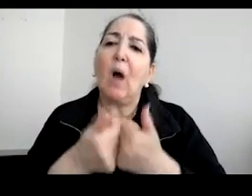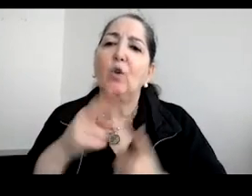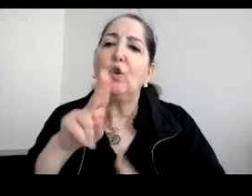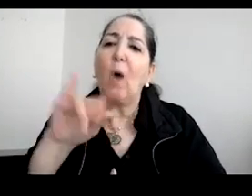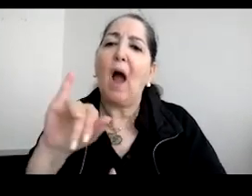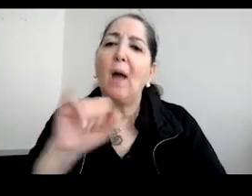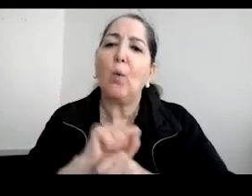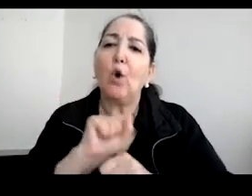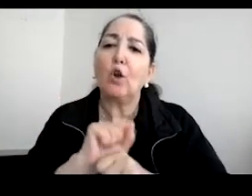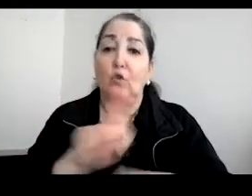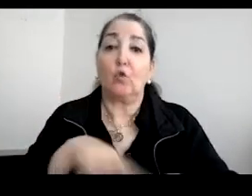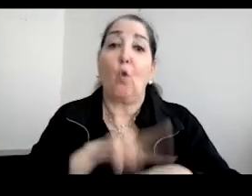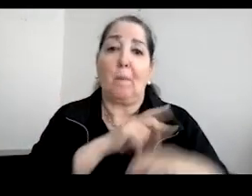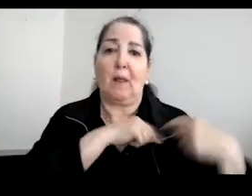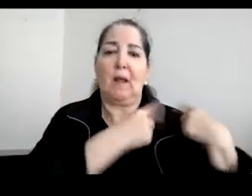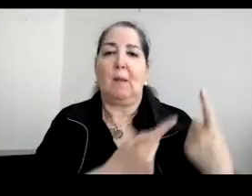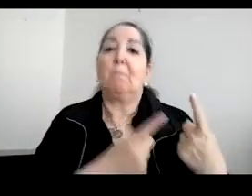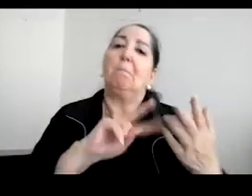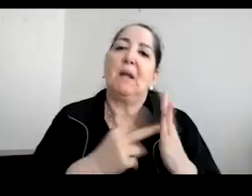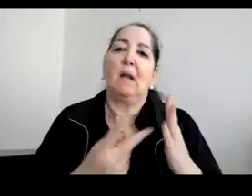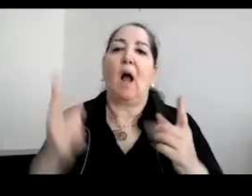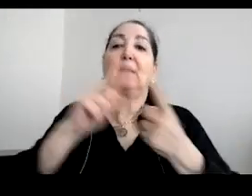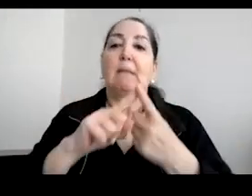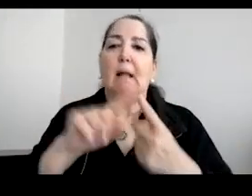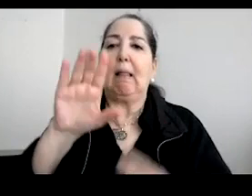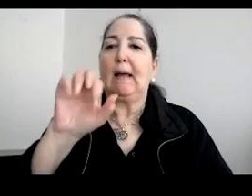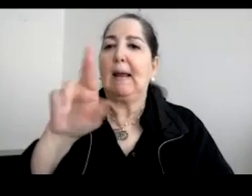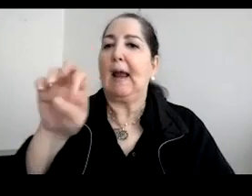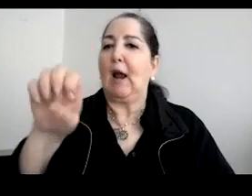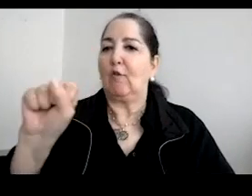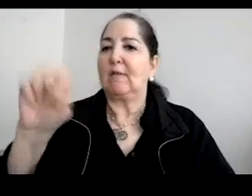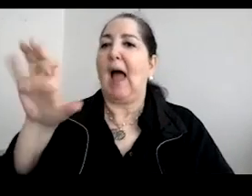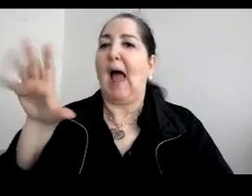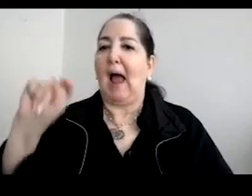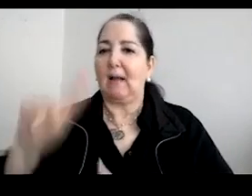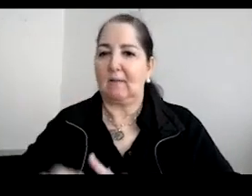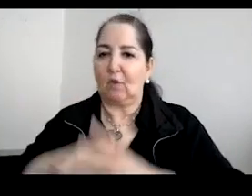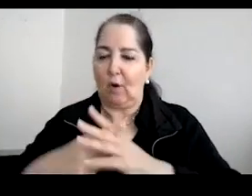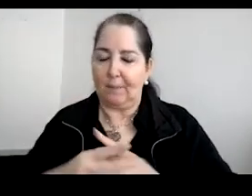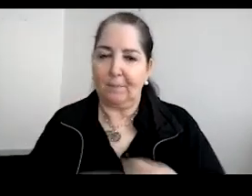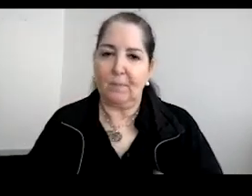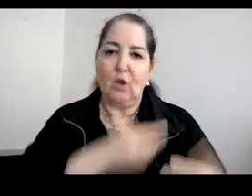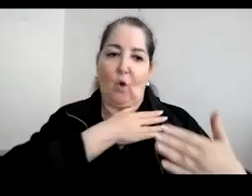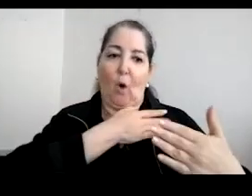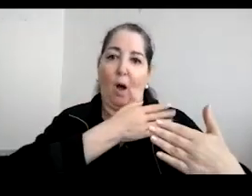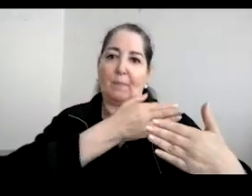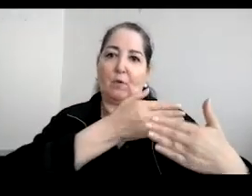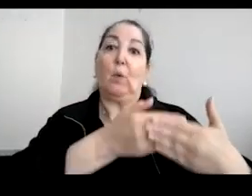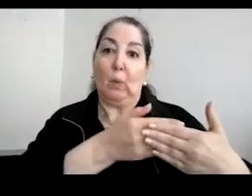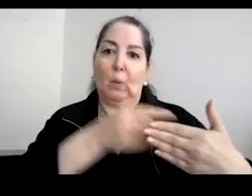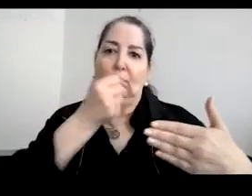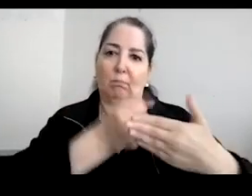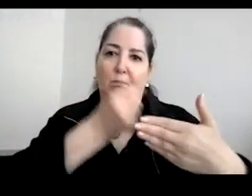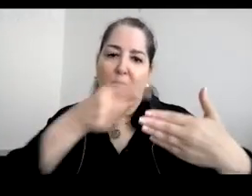other words, how it worked up until these changes that were instituted by the CARES program. And then just talk about what changes have